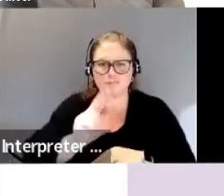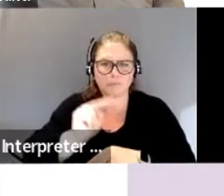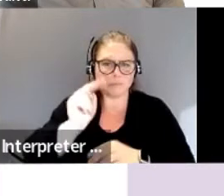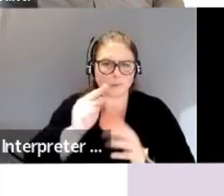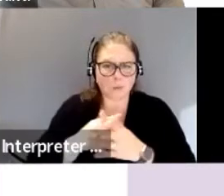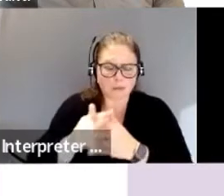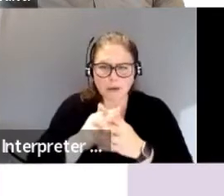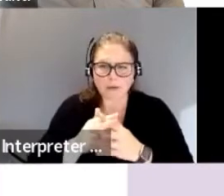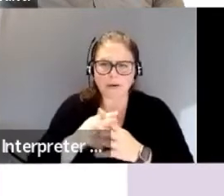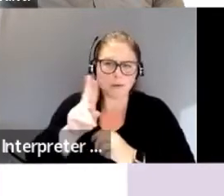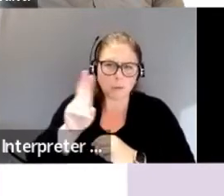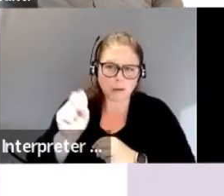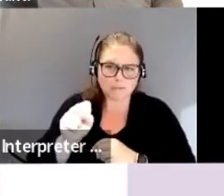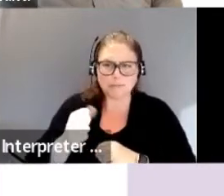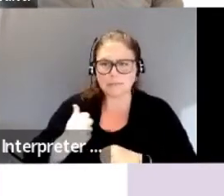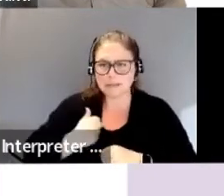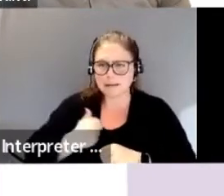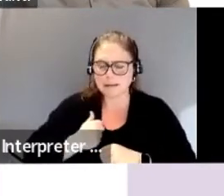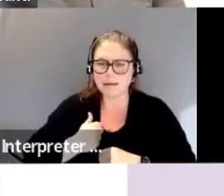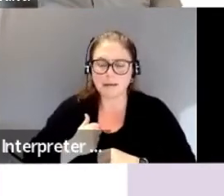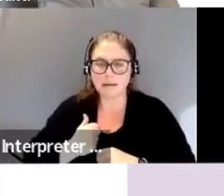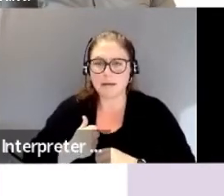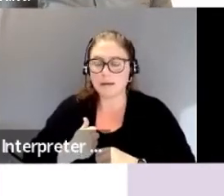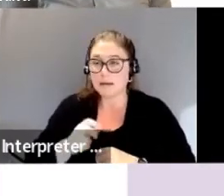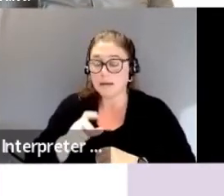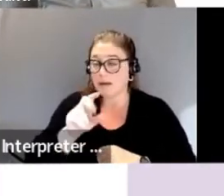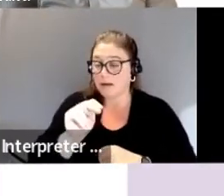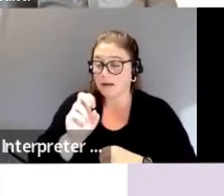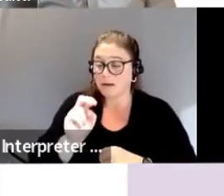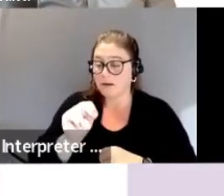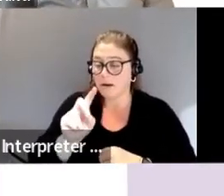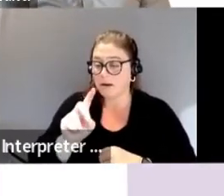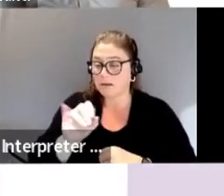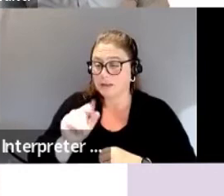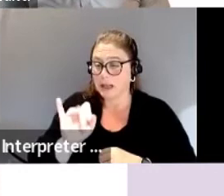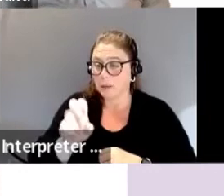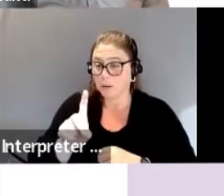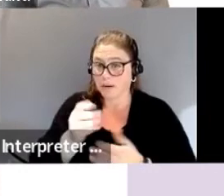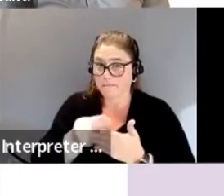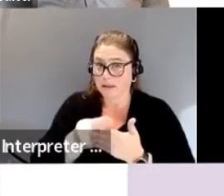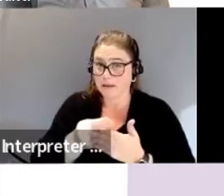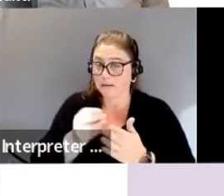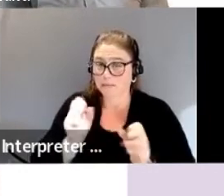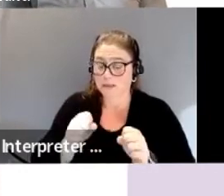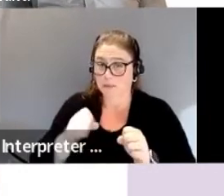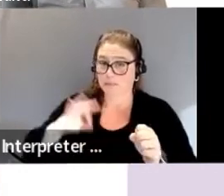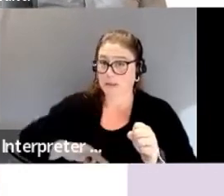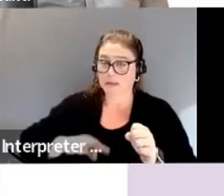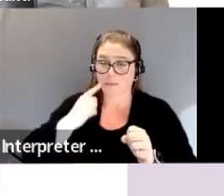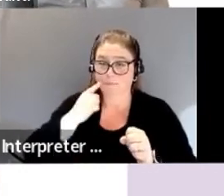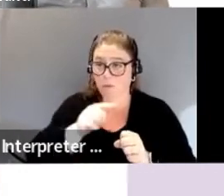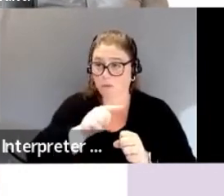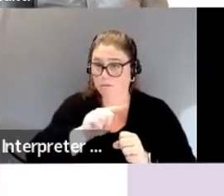own vision of what they want to do, and the great thing is that non-dilutive funding can really be an asset to all of you, no matter what business you're running.